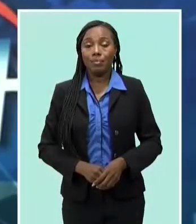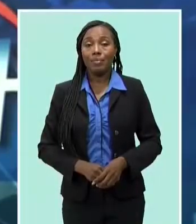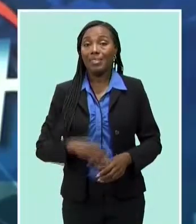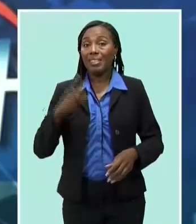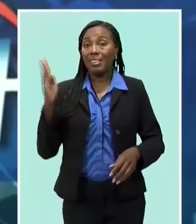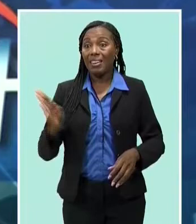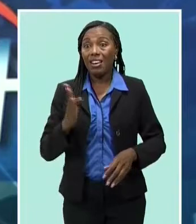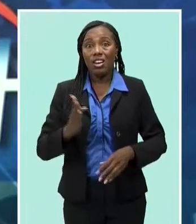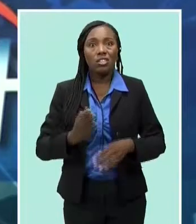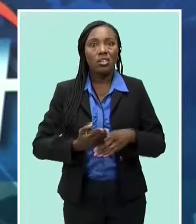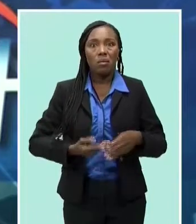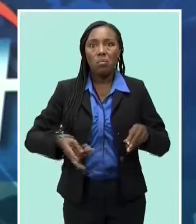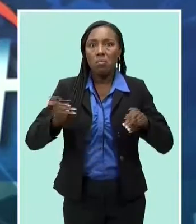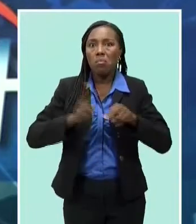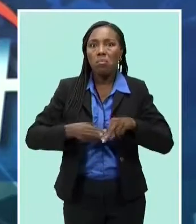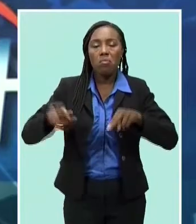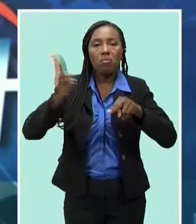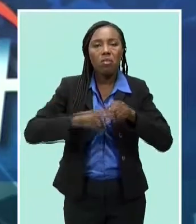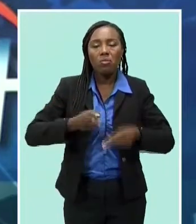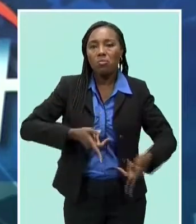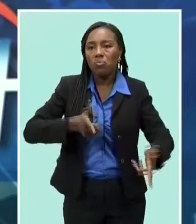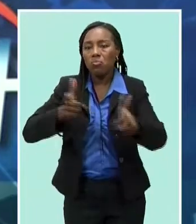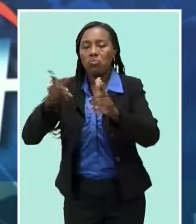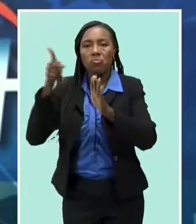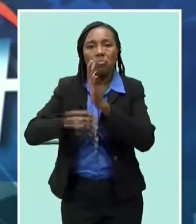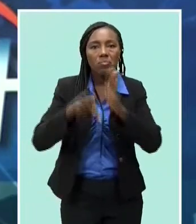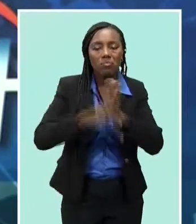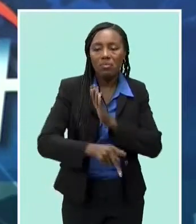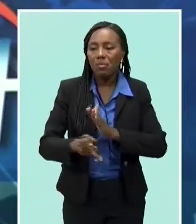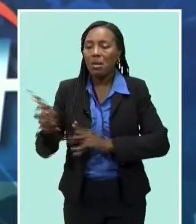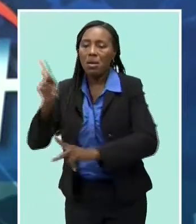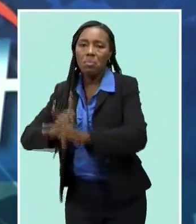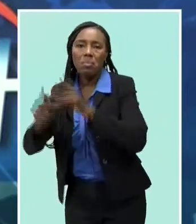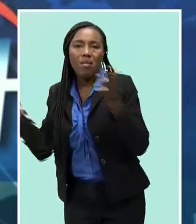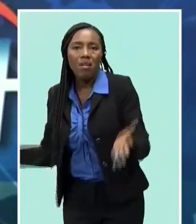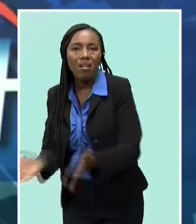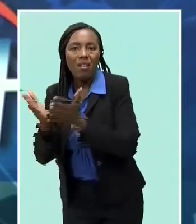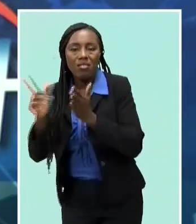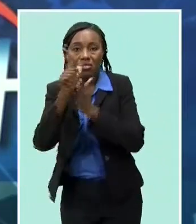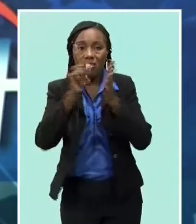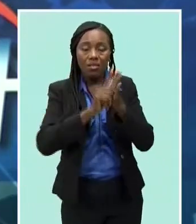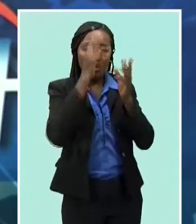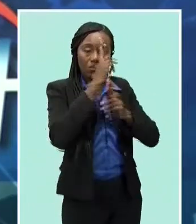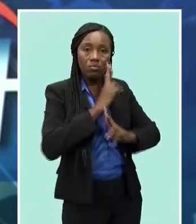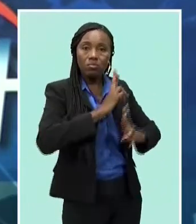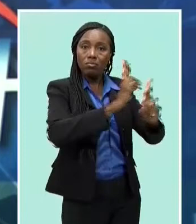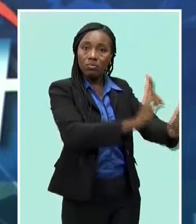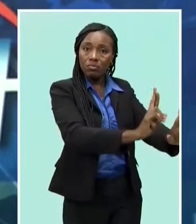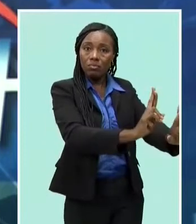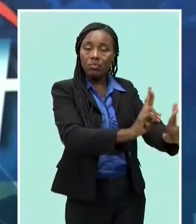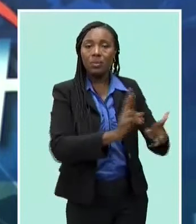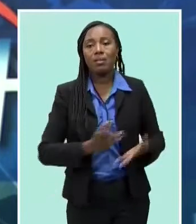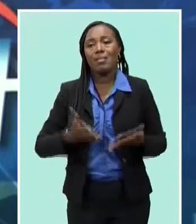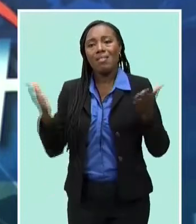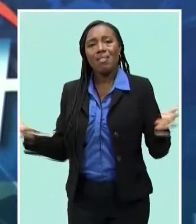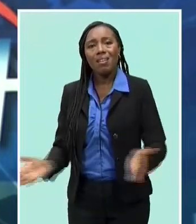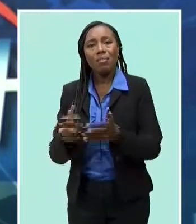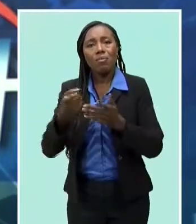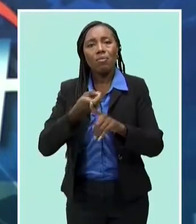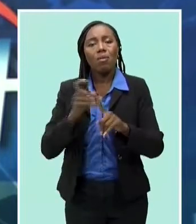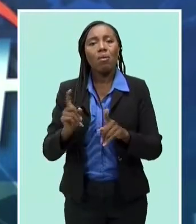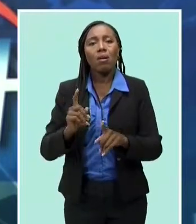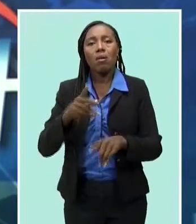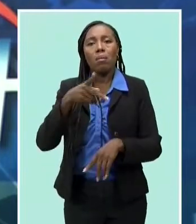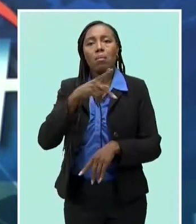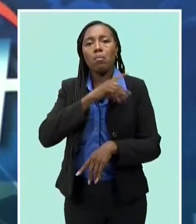battles rising levels of crime and violence, Barbadians are being urged to respect law and authority. The encouragement comes from Parliamentary